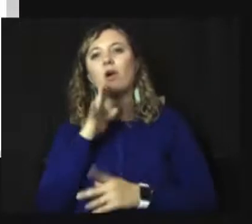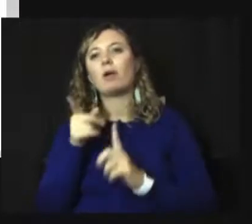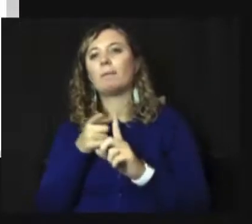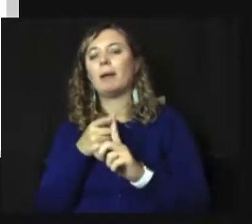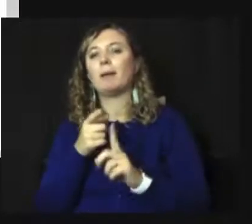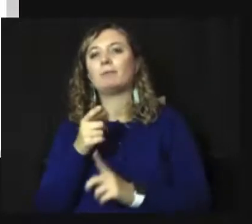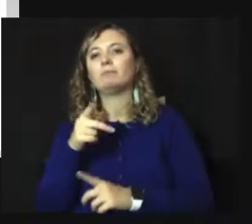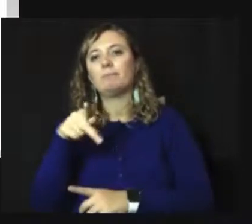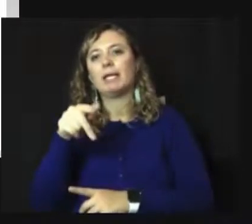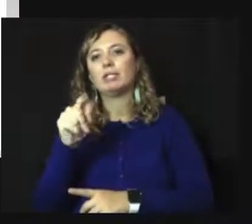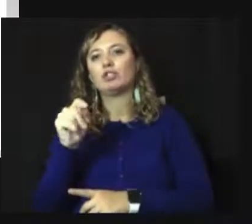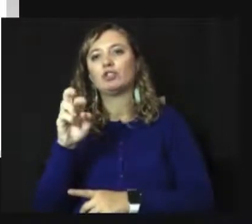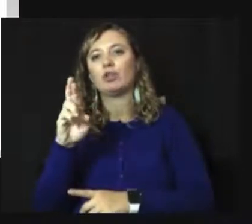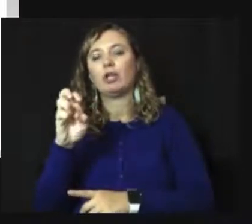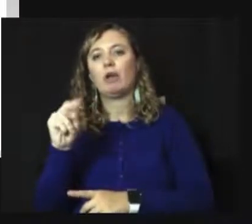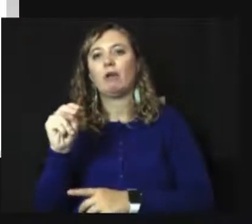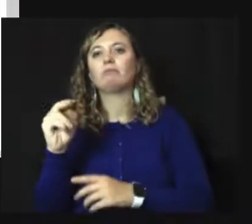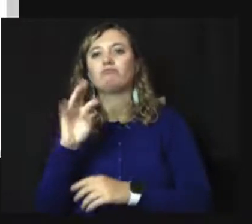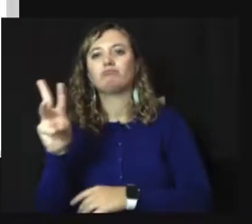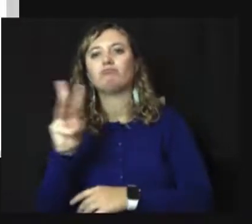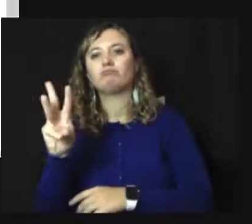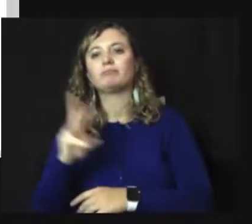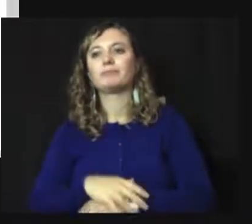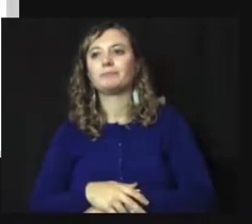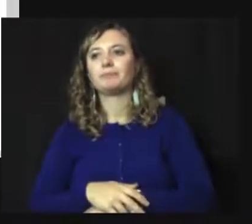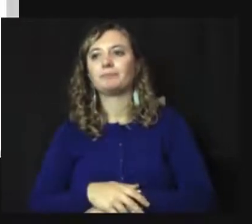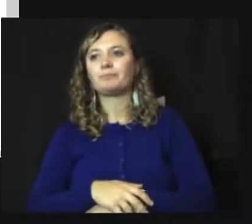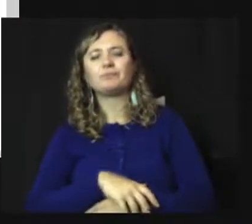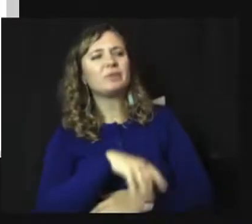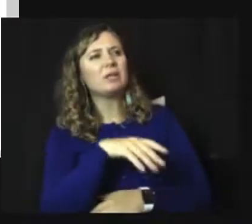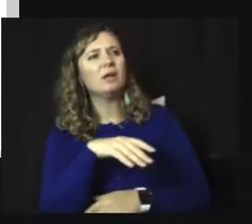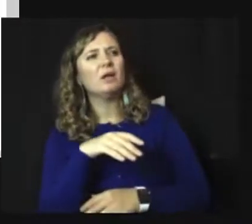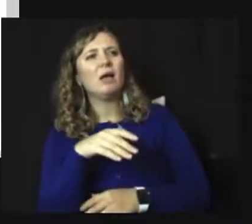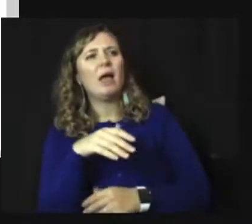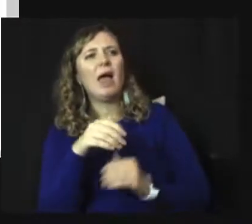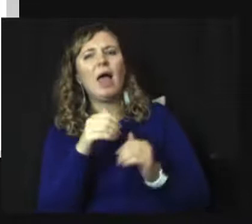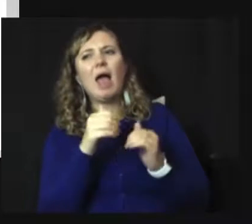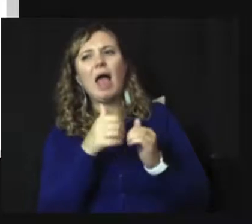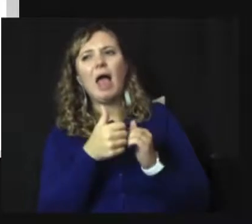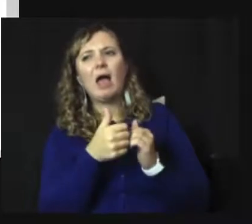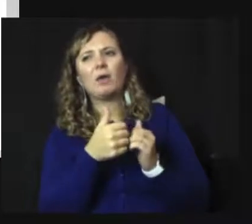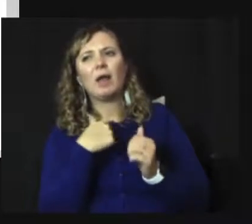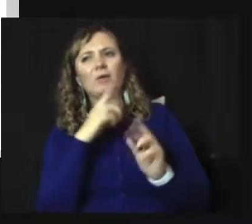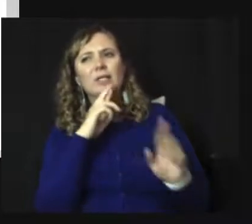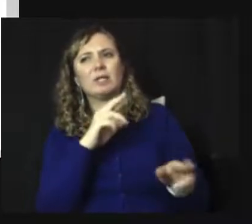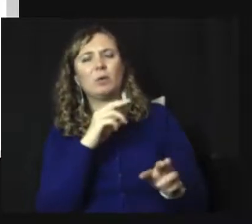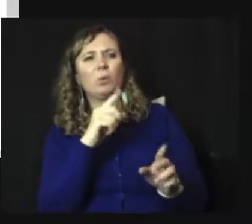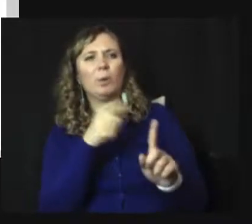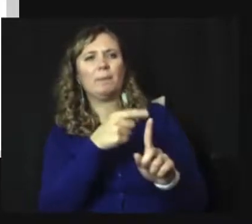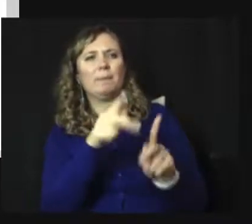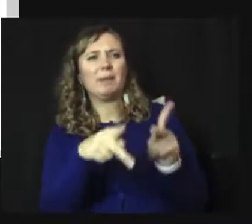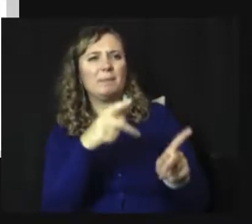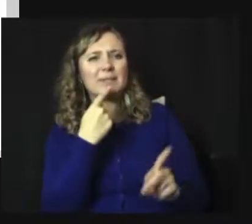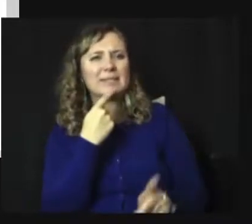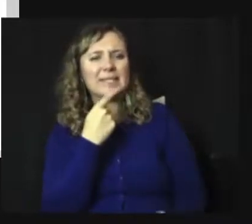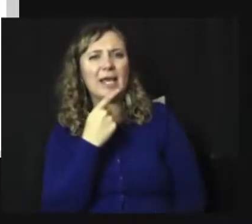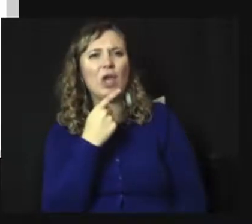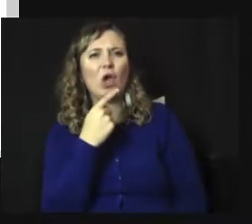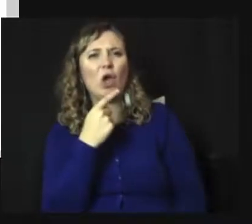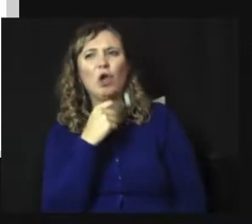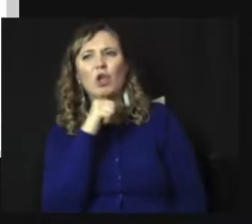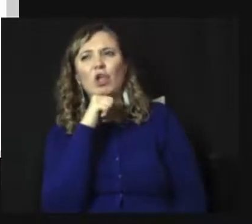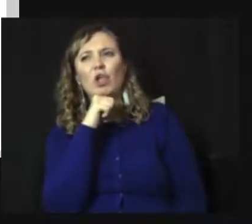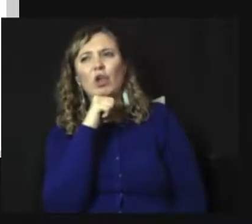How do I respond to people who say I can't be autistic because it's not always obvious and you're self-diagnosed? I don't think you have to respond to them. I mean, you